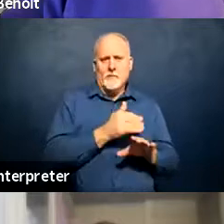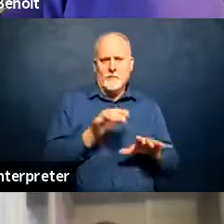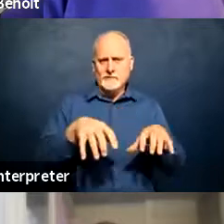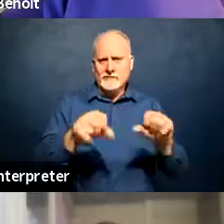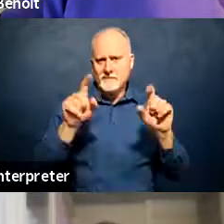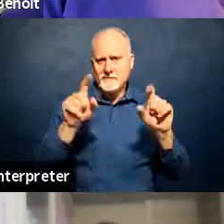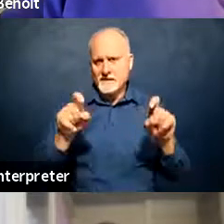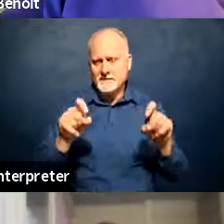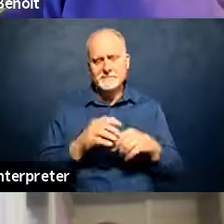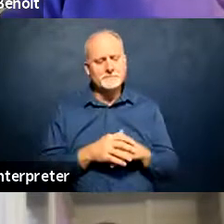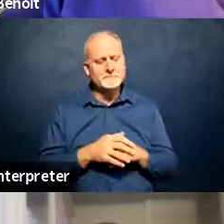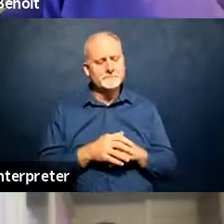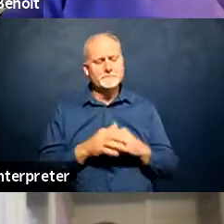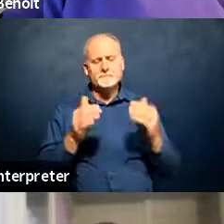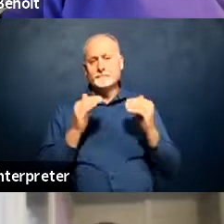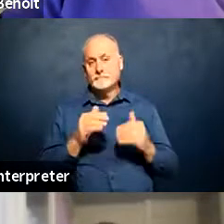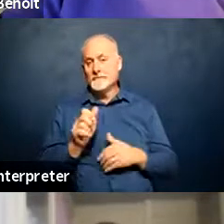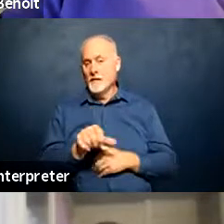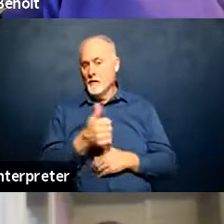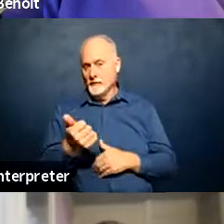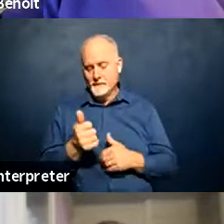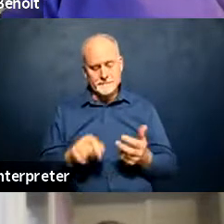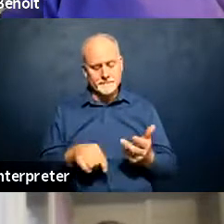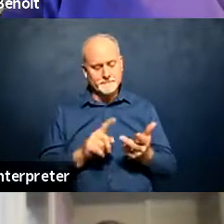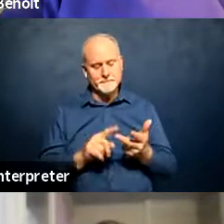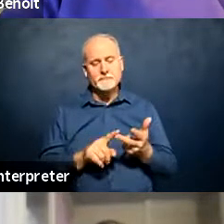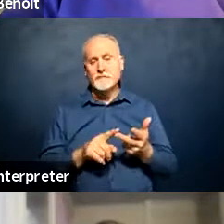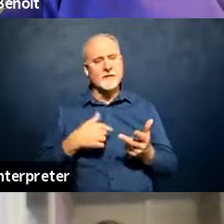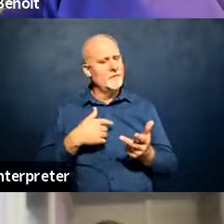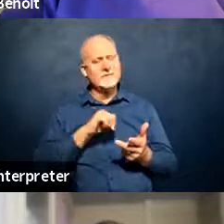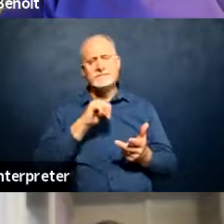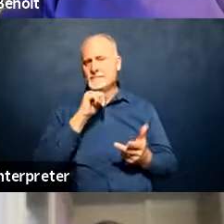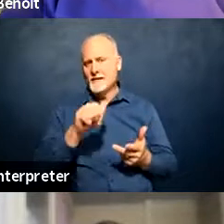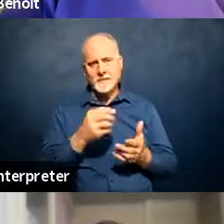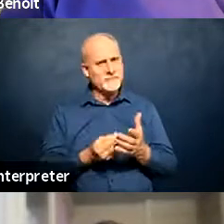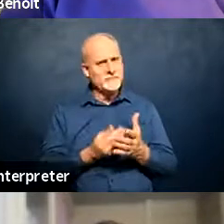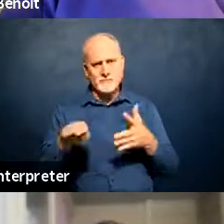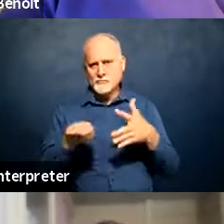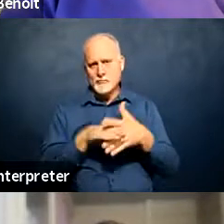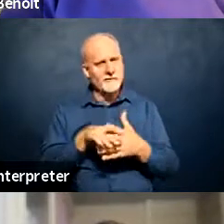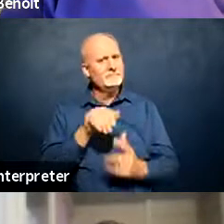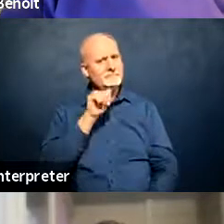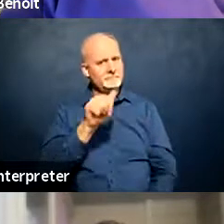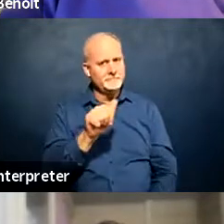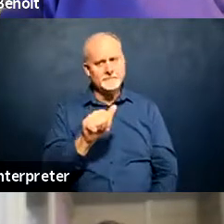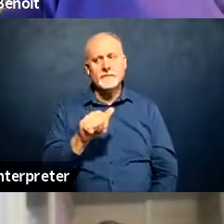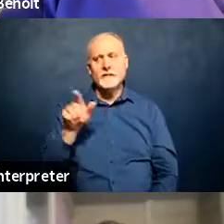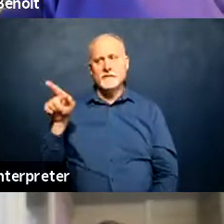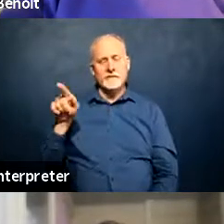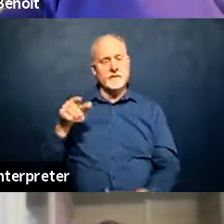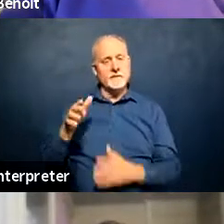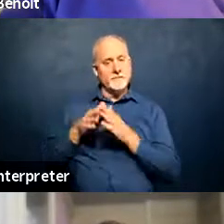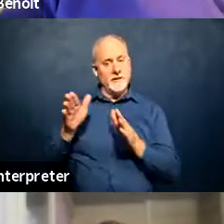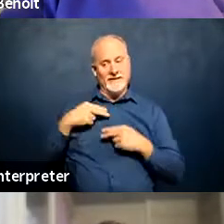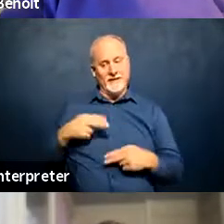number of other things are worth repeating. One is we will not be doing a spring break. We had advice from our public health